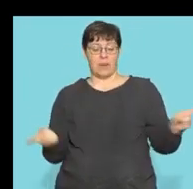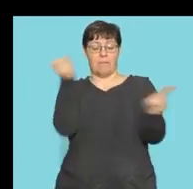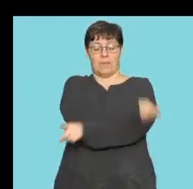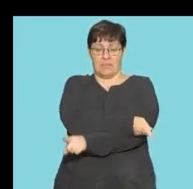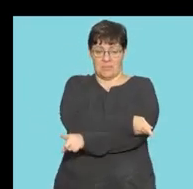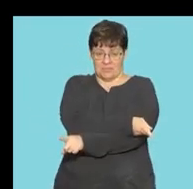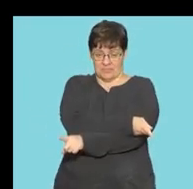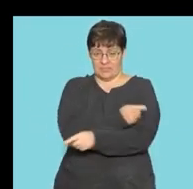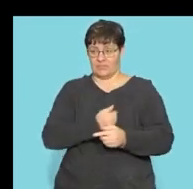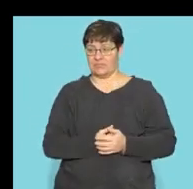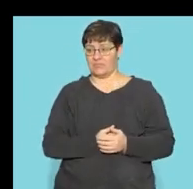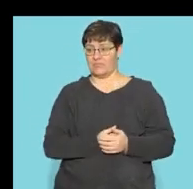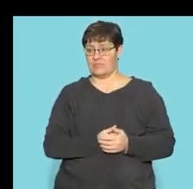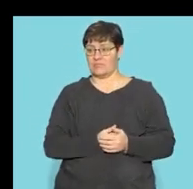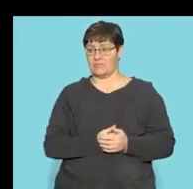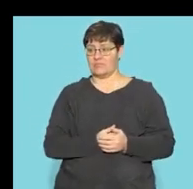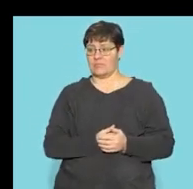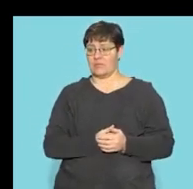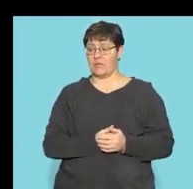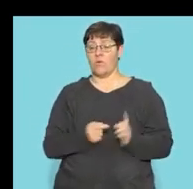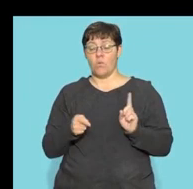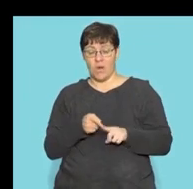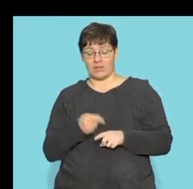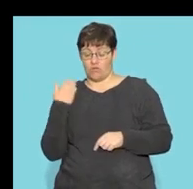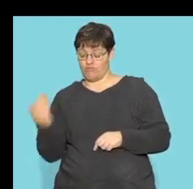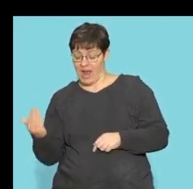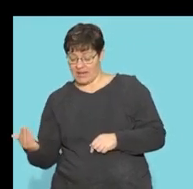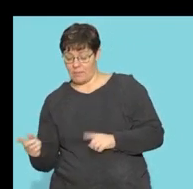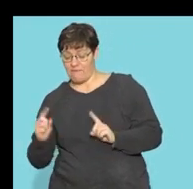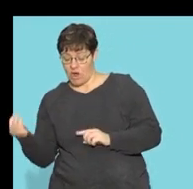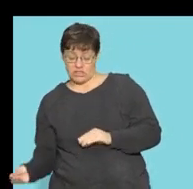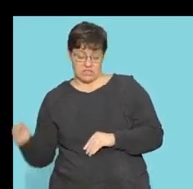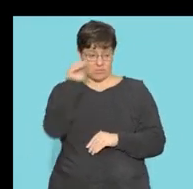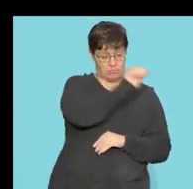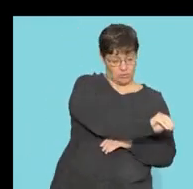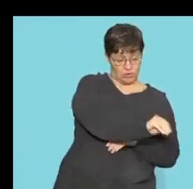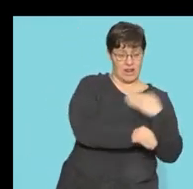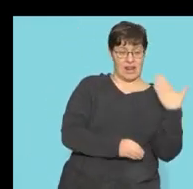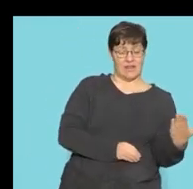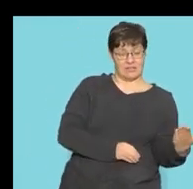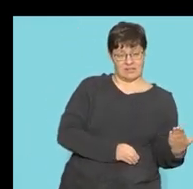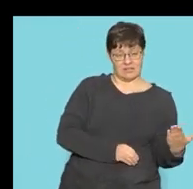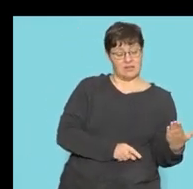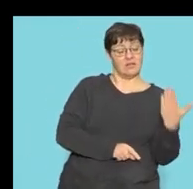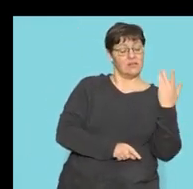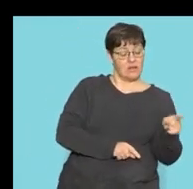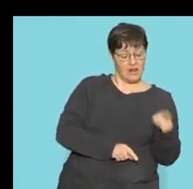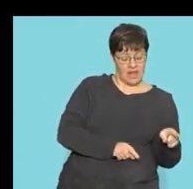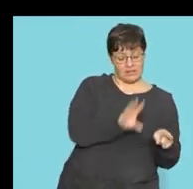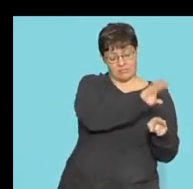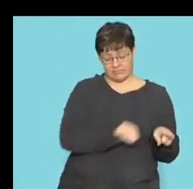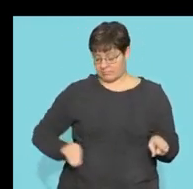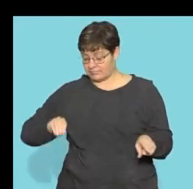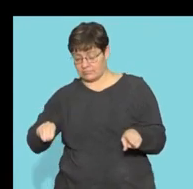it around from what it was before. Look, it was the other way around. We're writing what was on the right-hand side has now gone onto